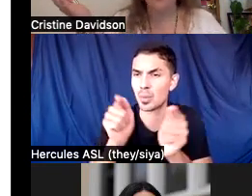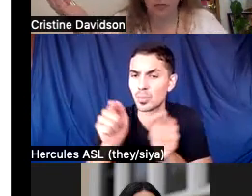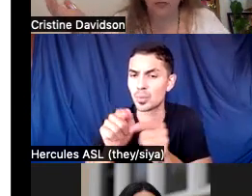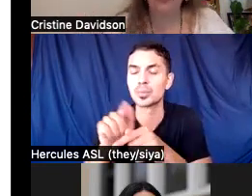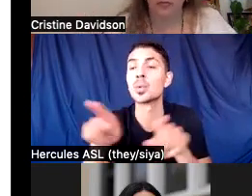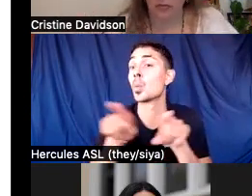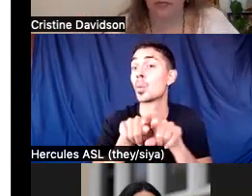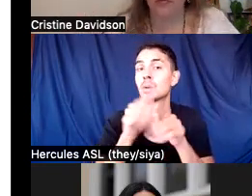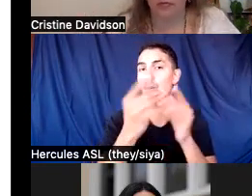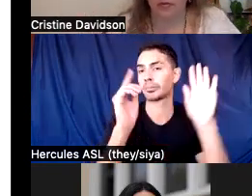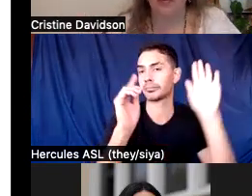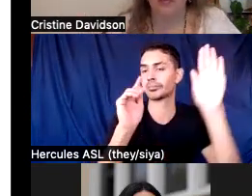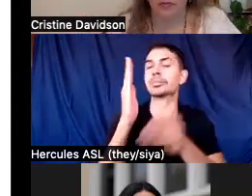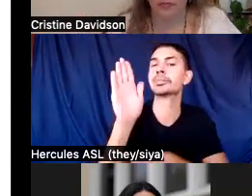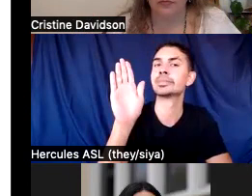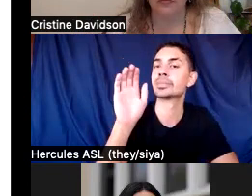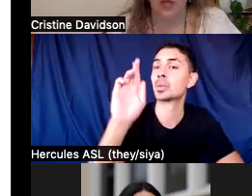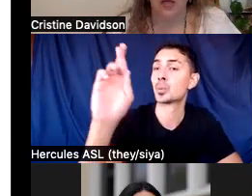that there could be retaliation.